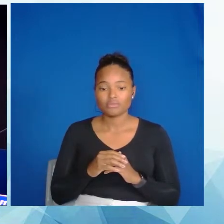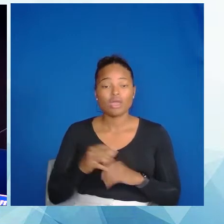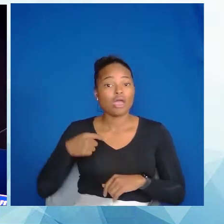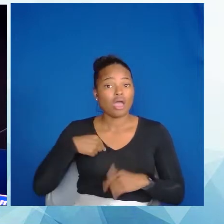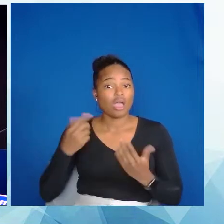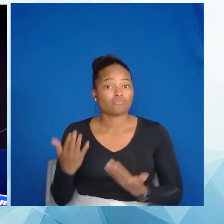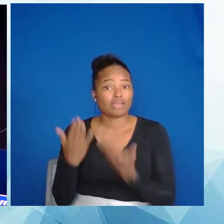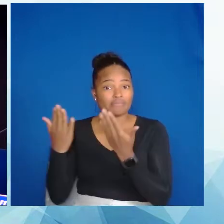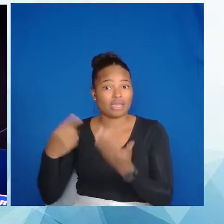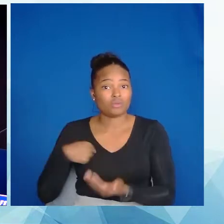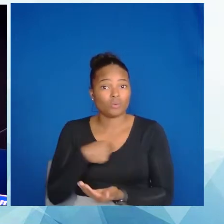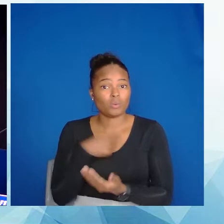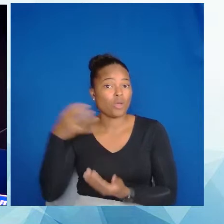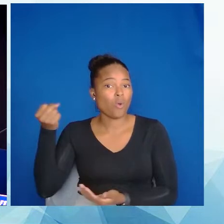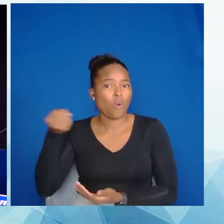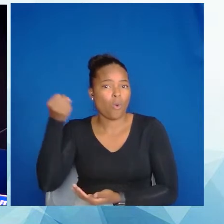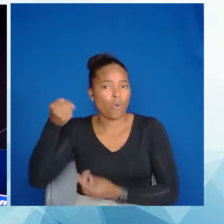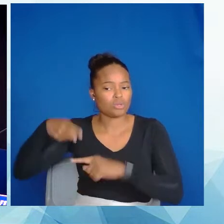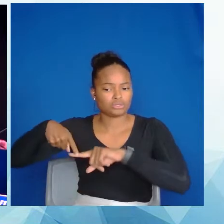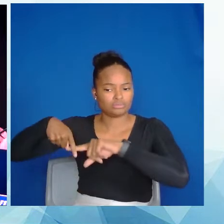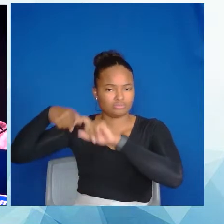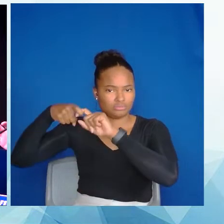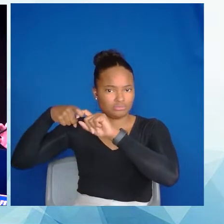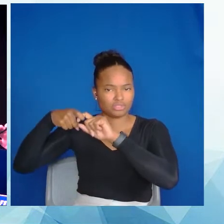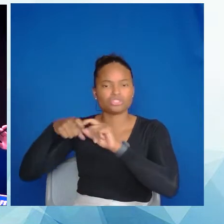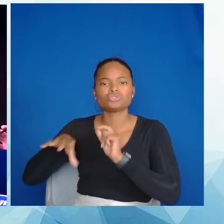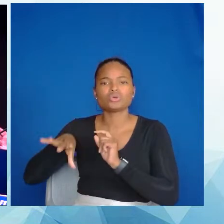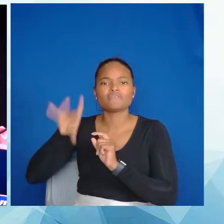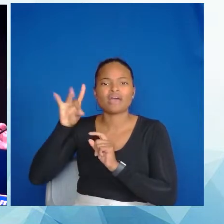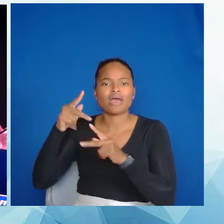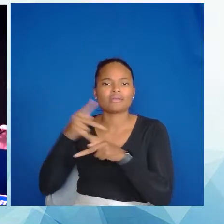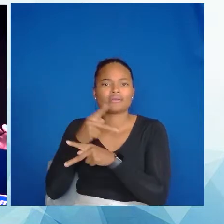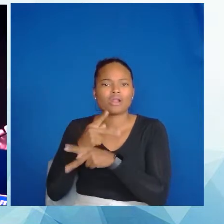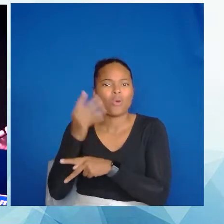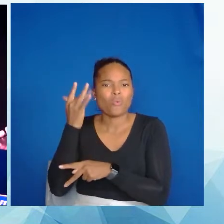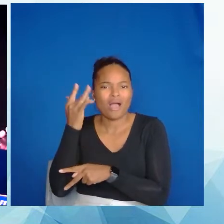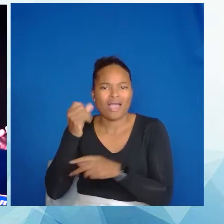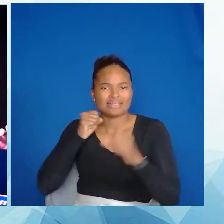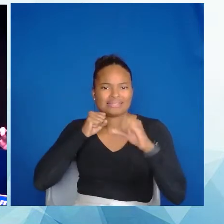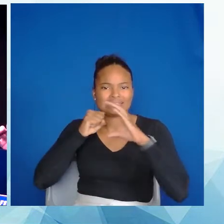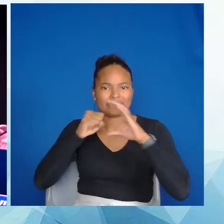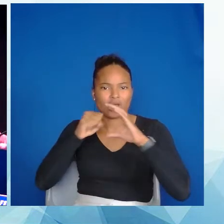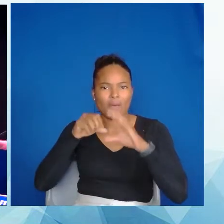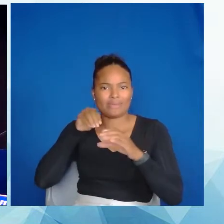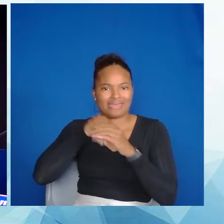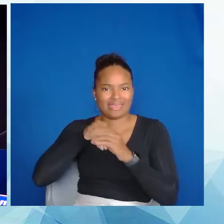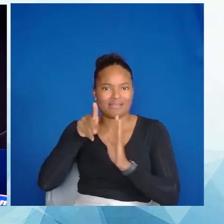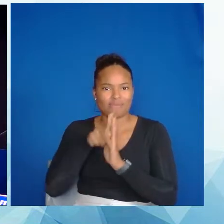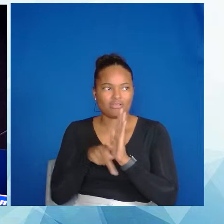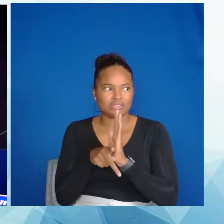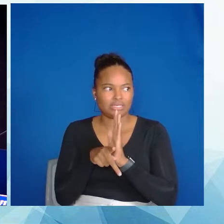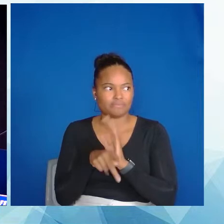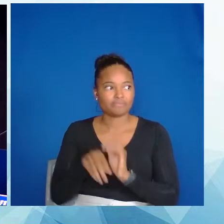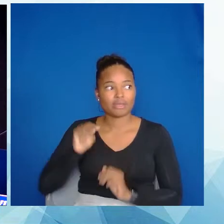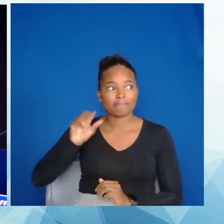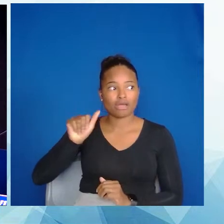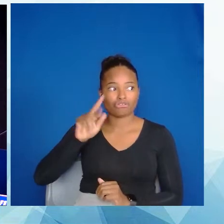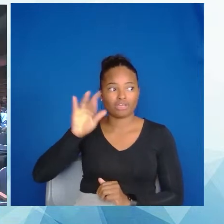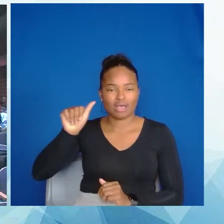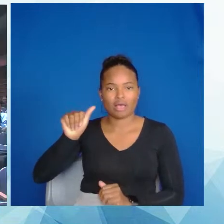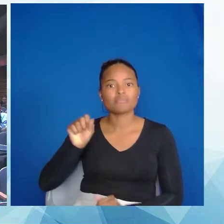this to find out why that component, simultaneous communication, is in this policy. Yes, I'm happy to answer that